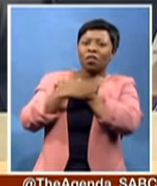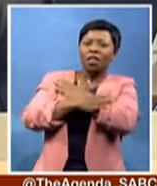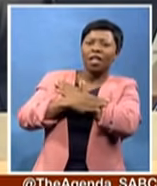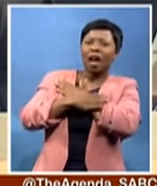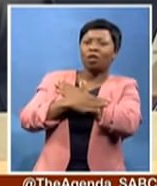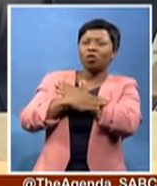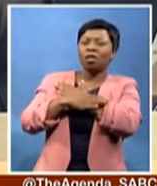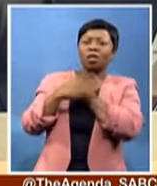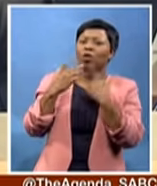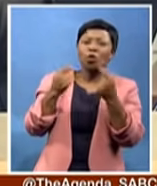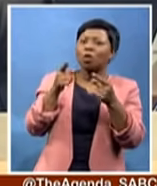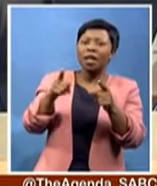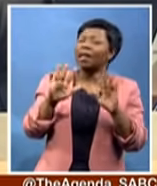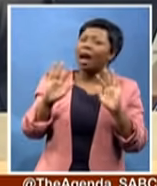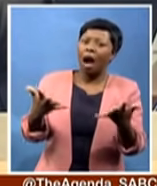works.